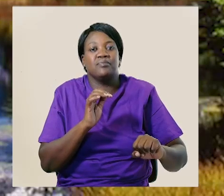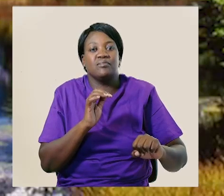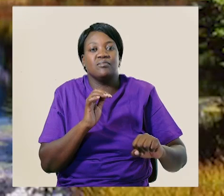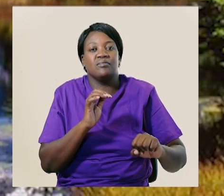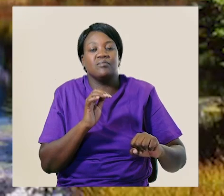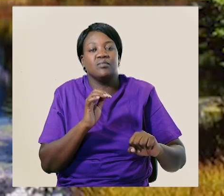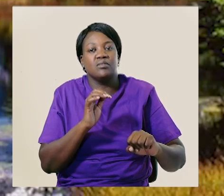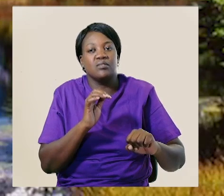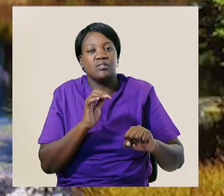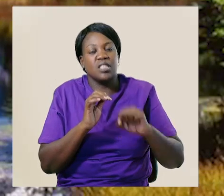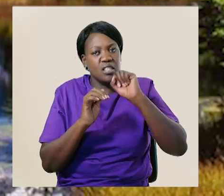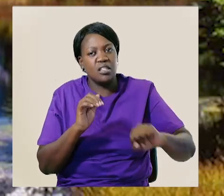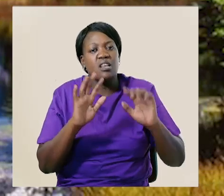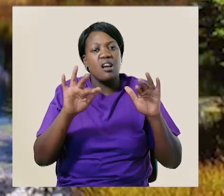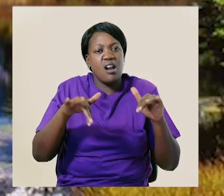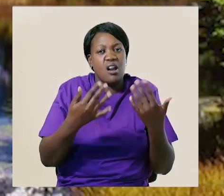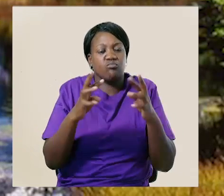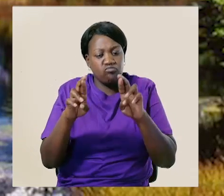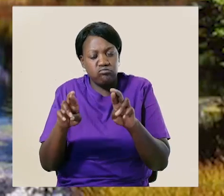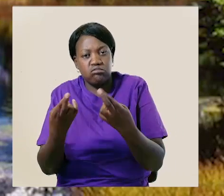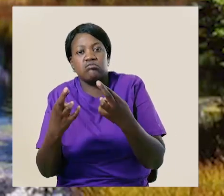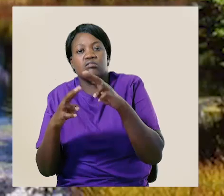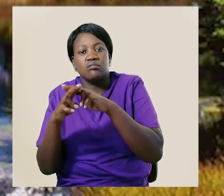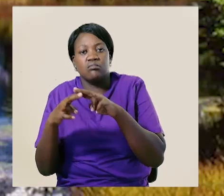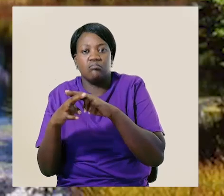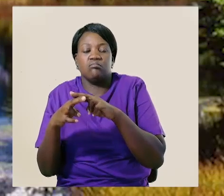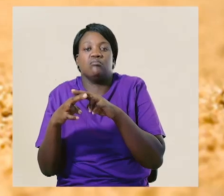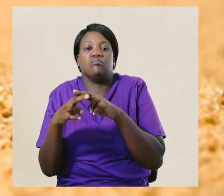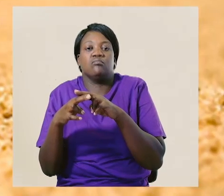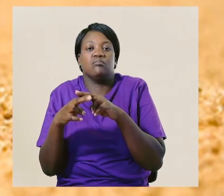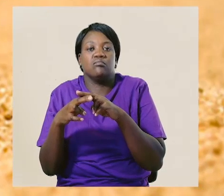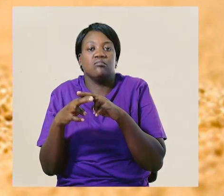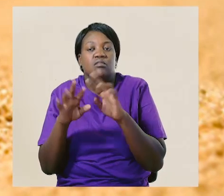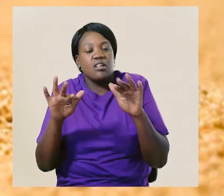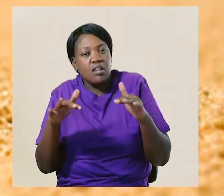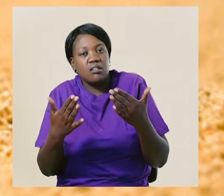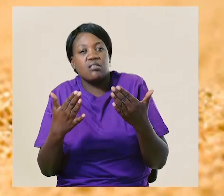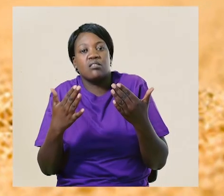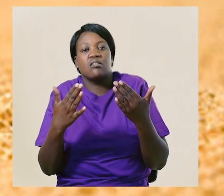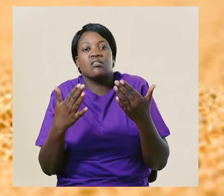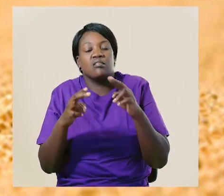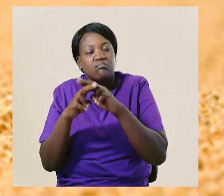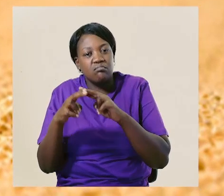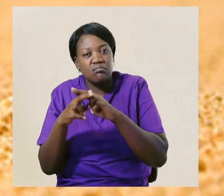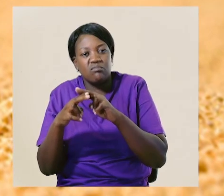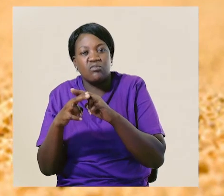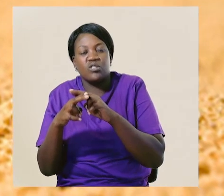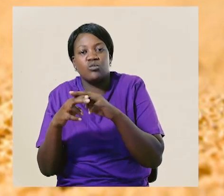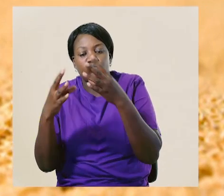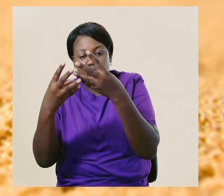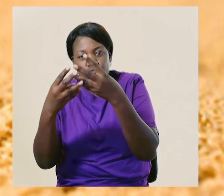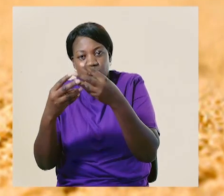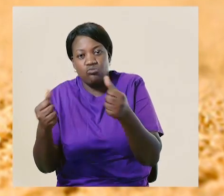on the quality of the land and the resources provided by it, and the way that these resources are